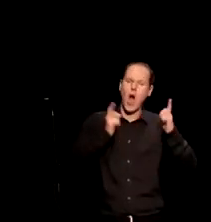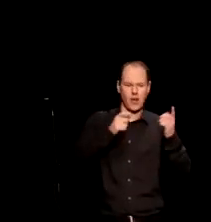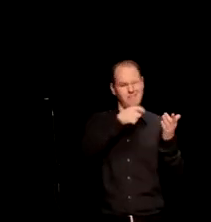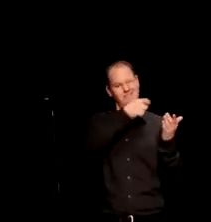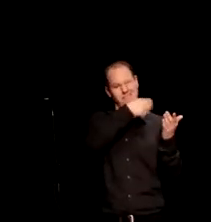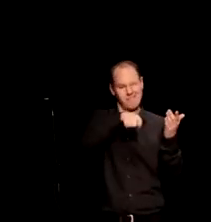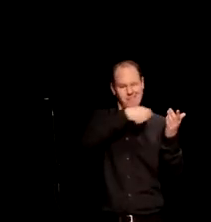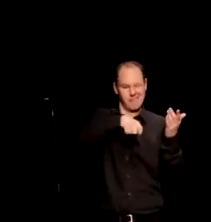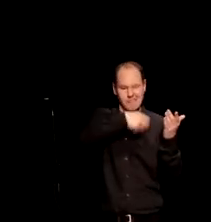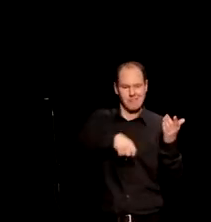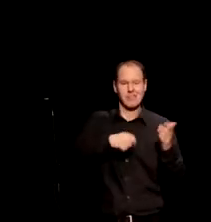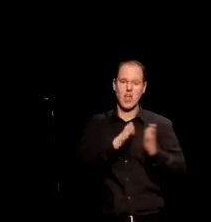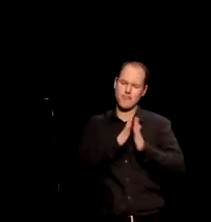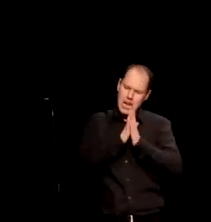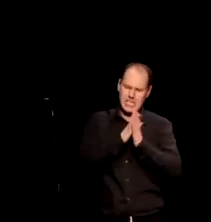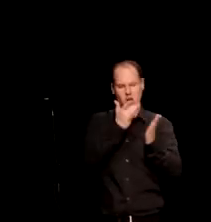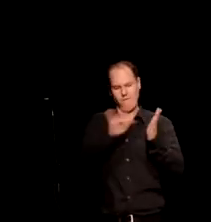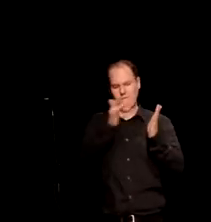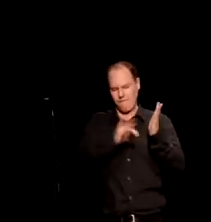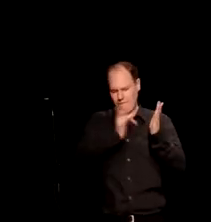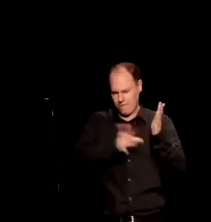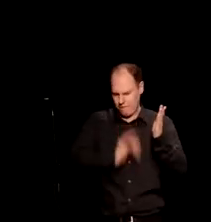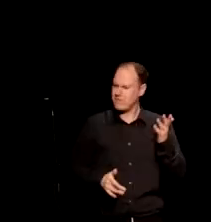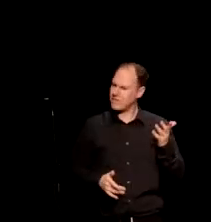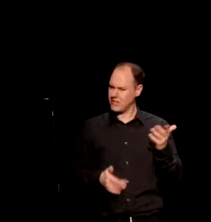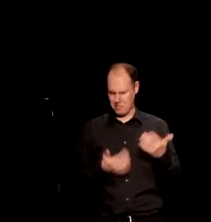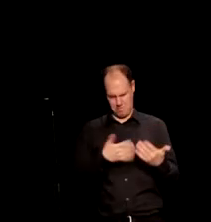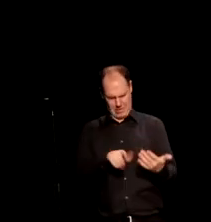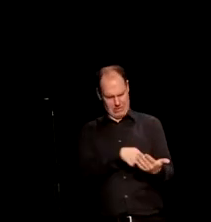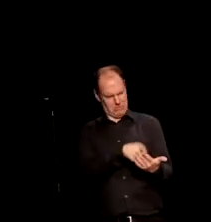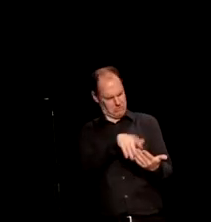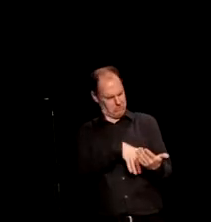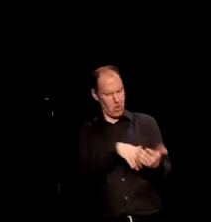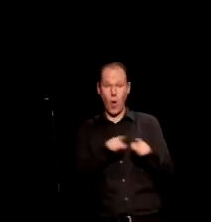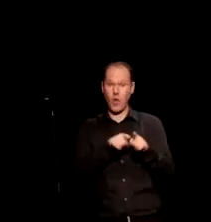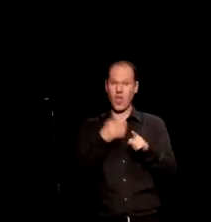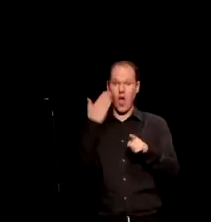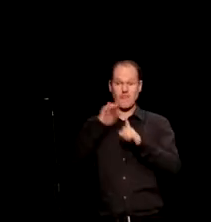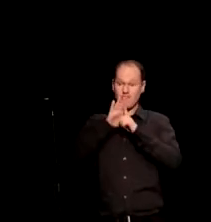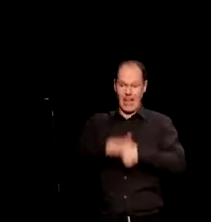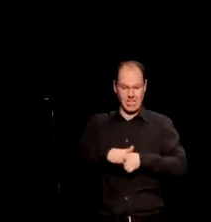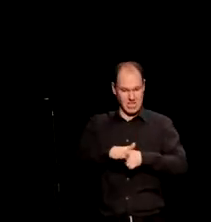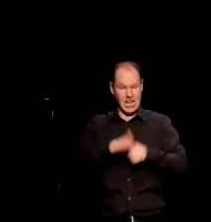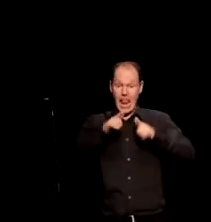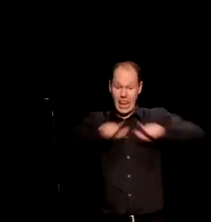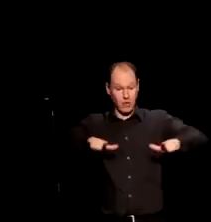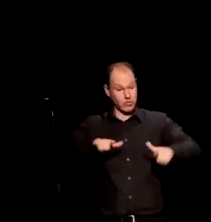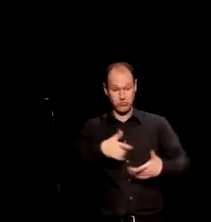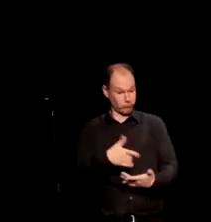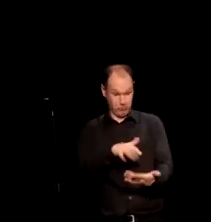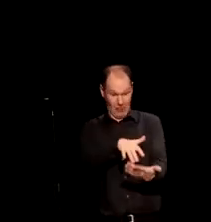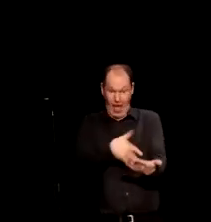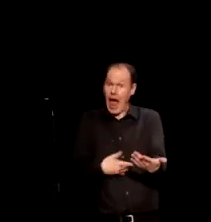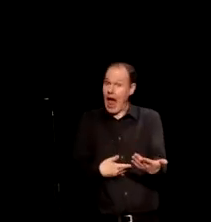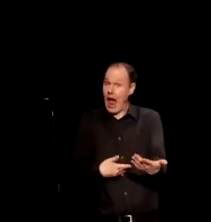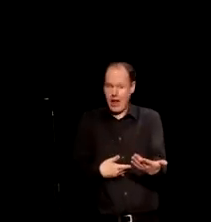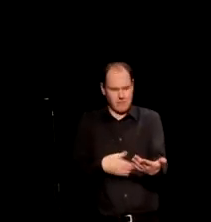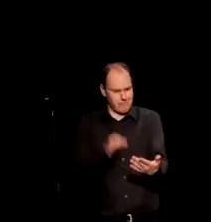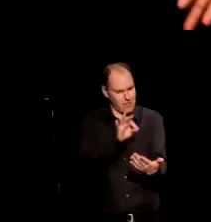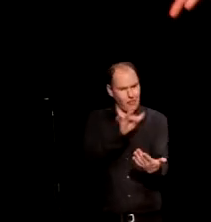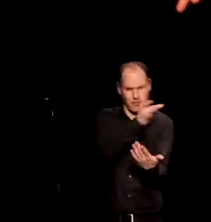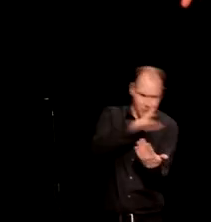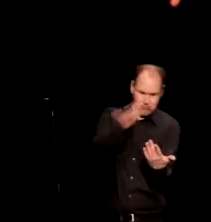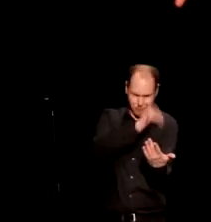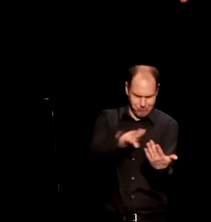out, lots of things to do with religion, but, you know, kind of really racist language was completely acceptable and just there in black and white without any